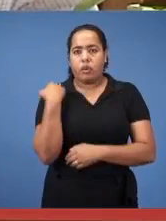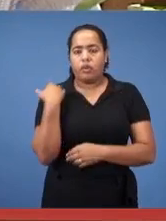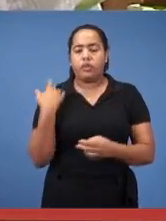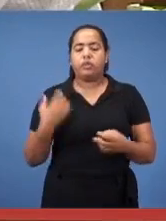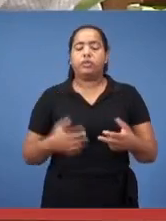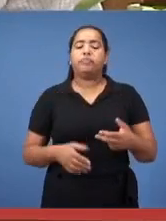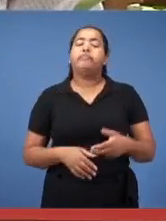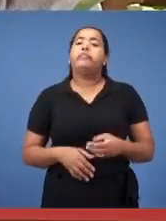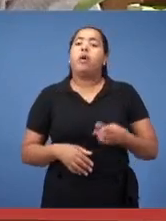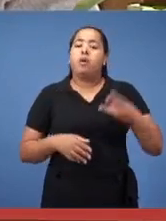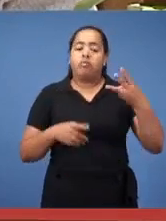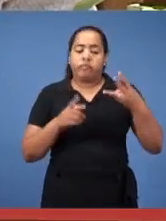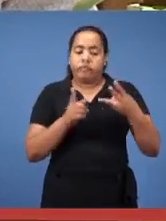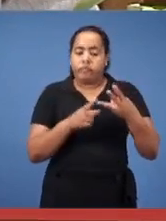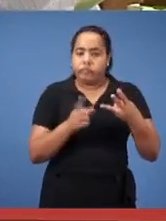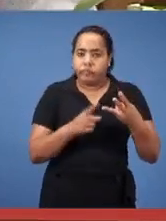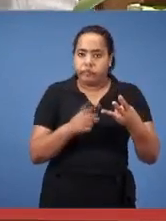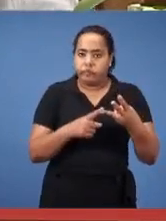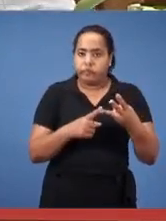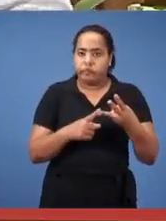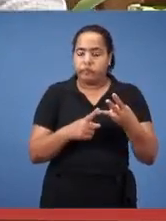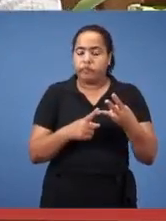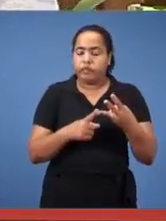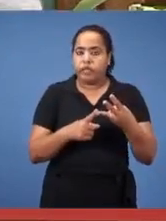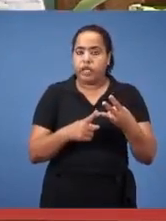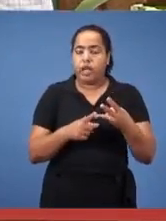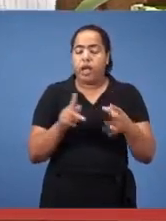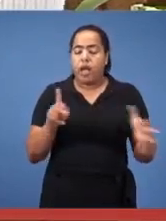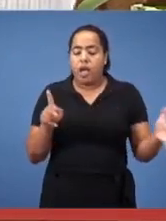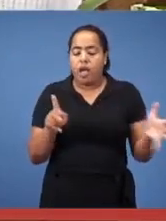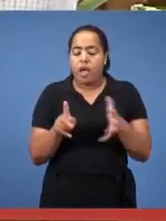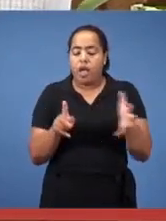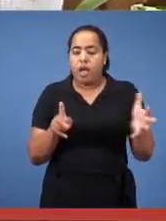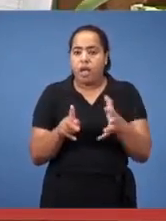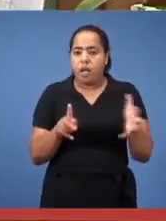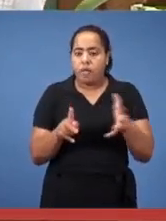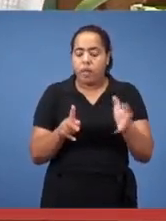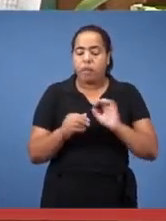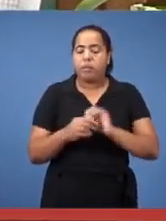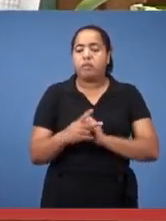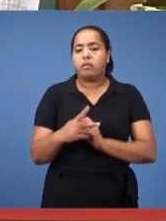we're going to see Pergamos. Where? What is the